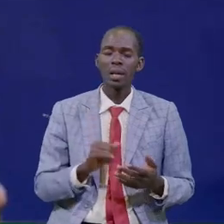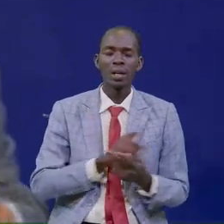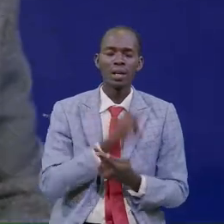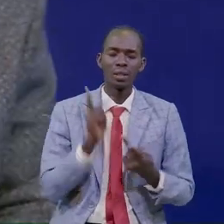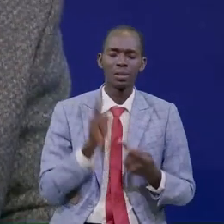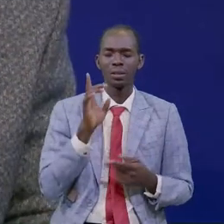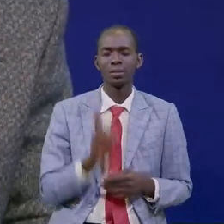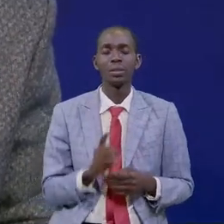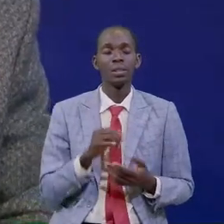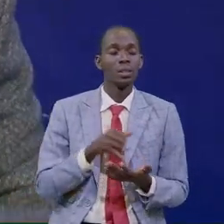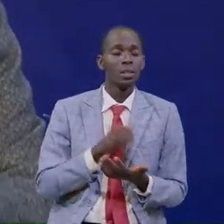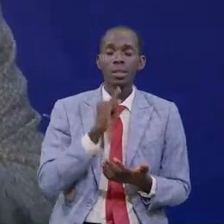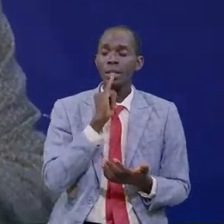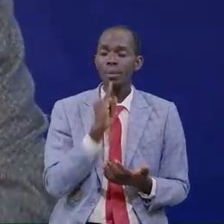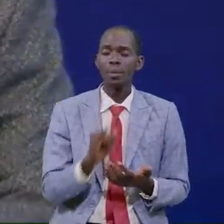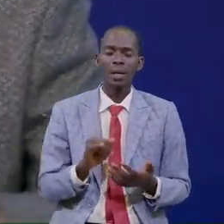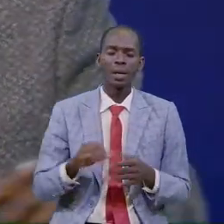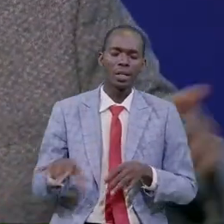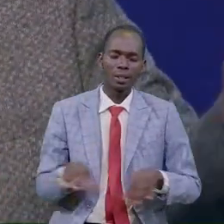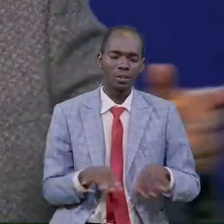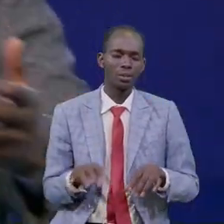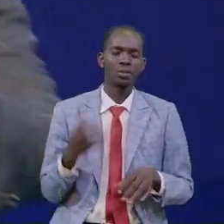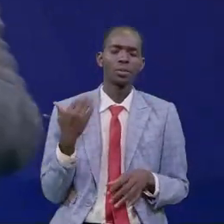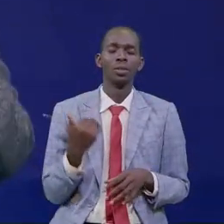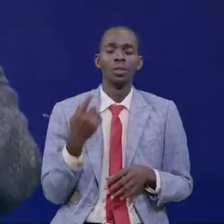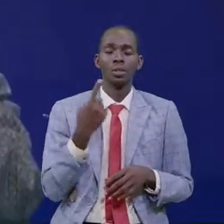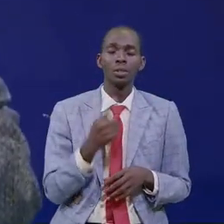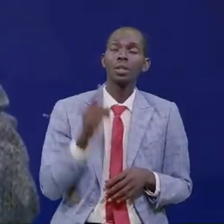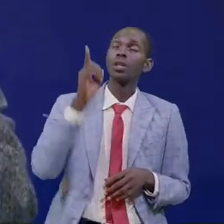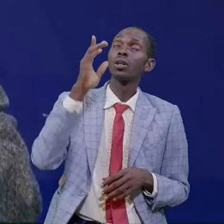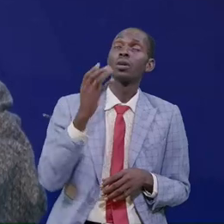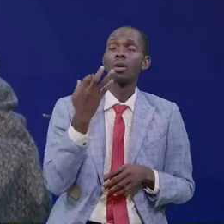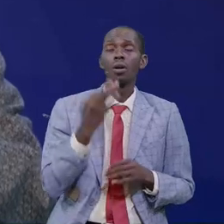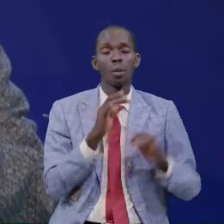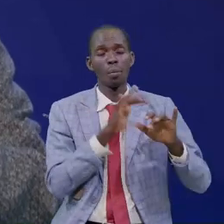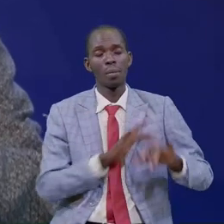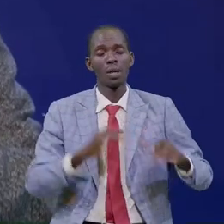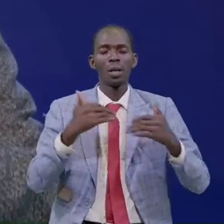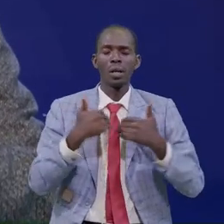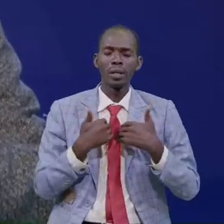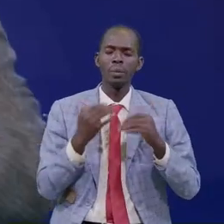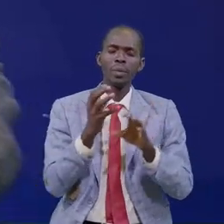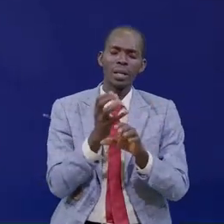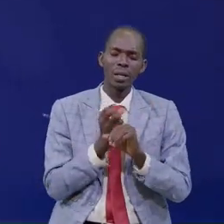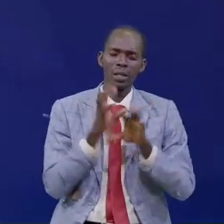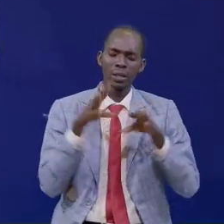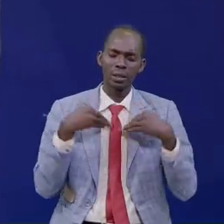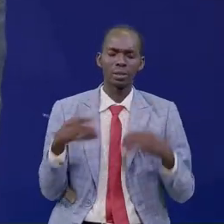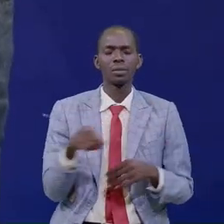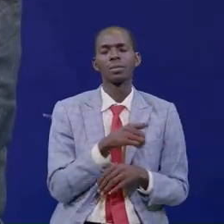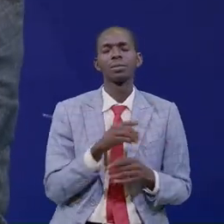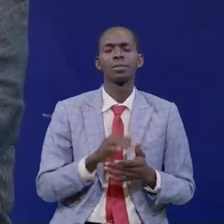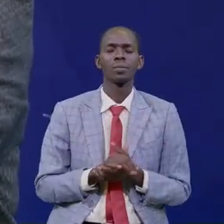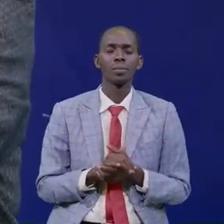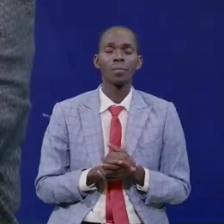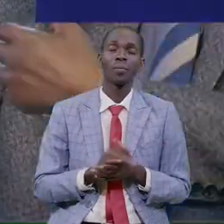is done. C'est fait. The God of mercy has received le Dieu you. De miséricorde vous a reçu. He has